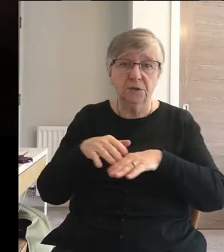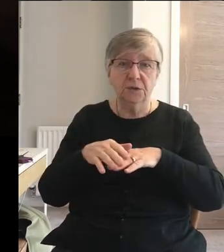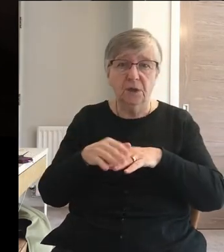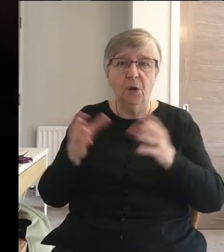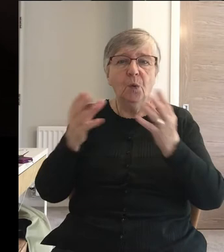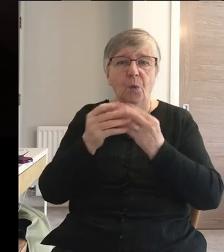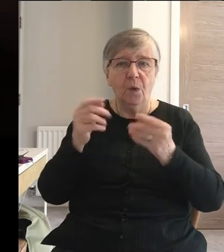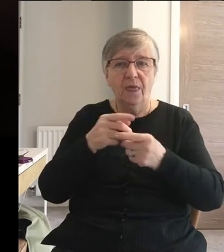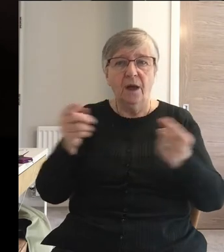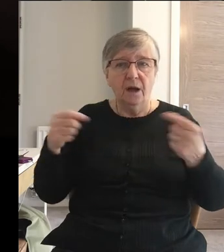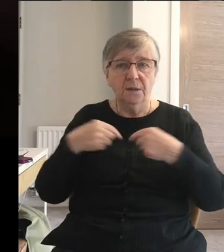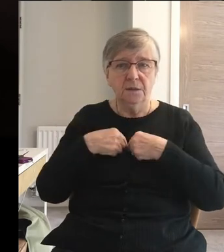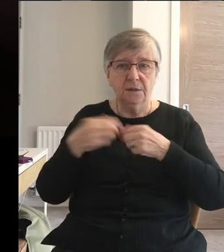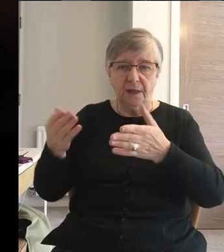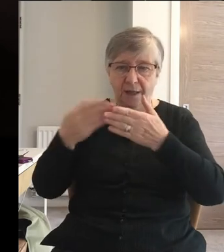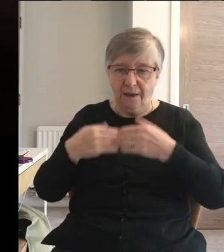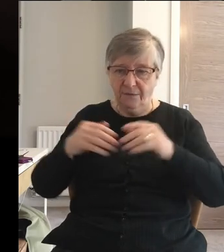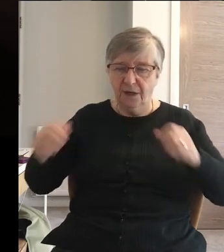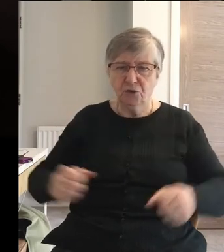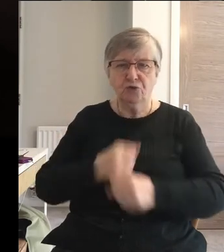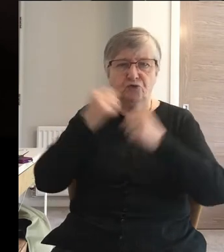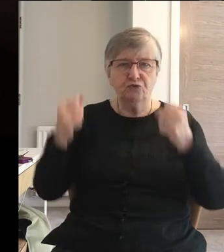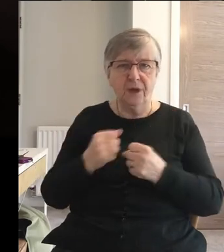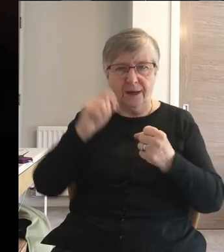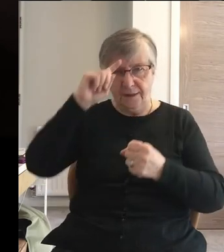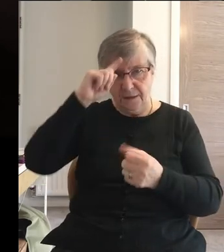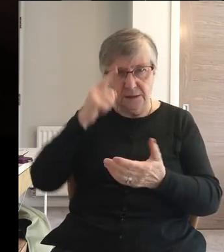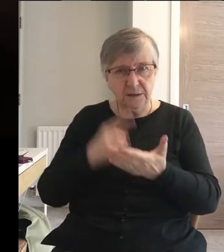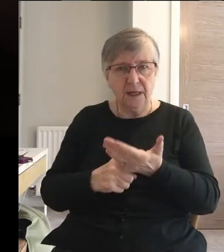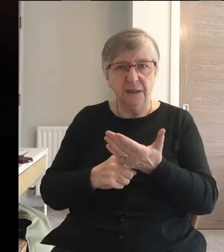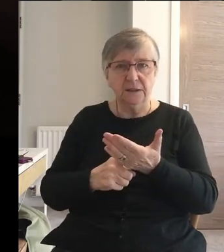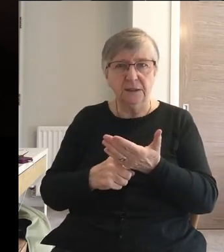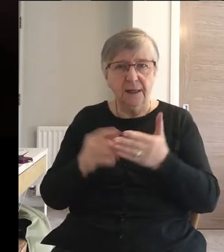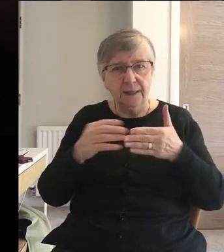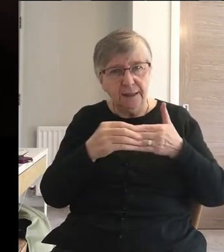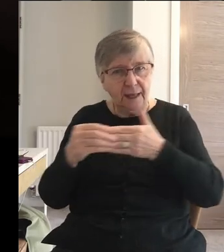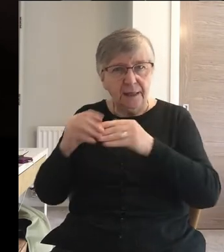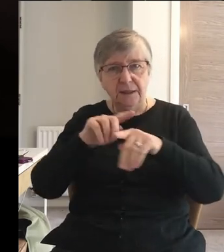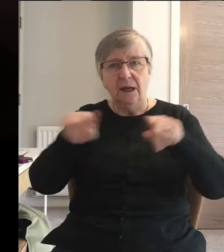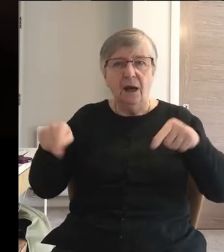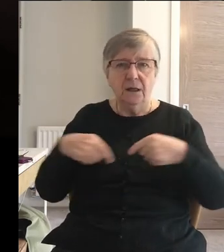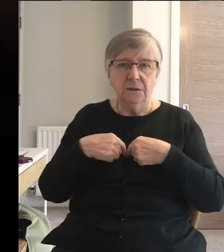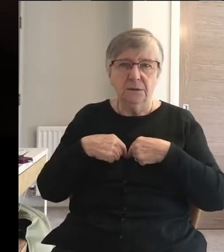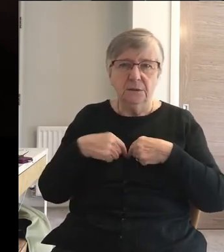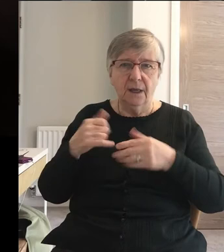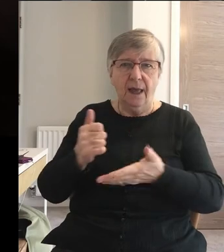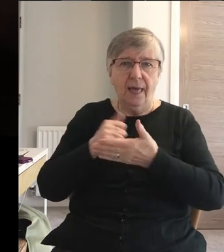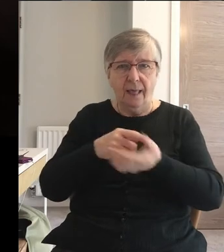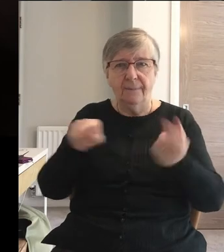us, strengthening our resolve, guiding us and giving us discernment.